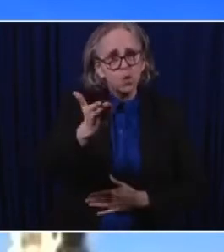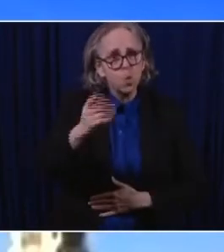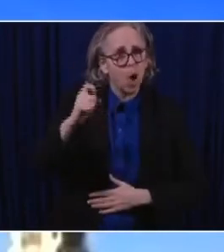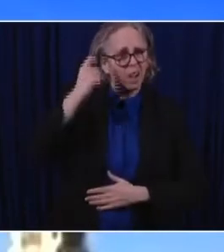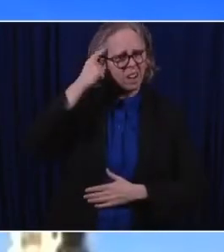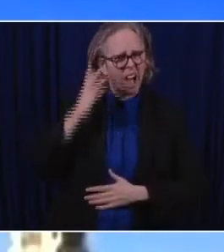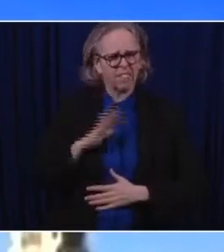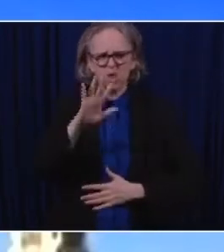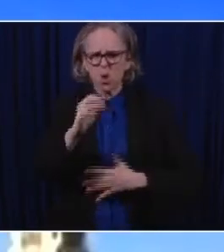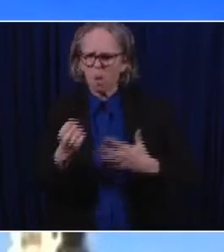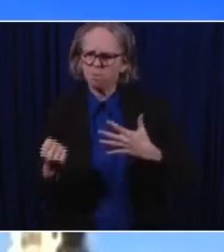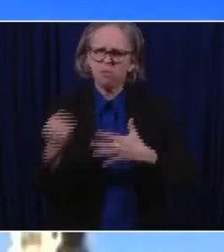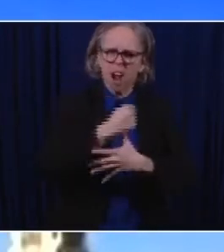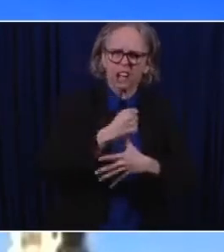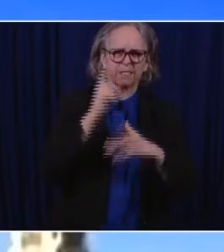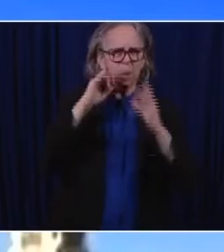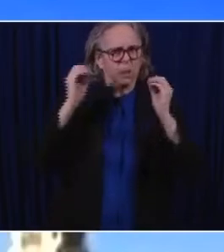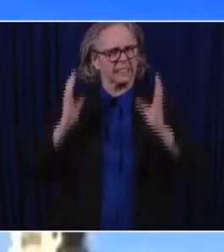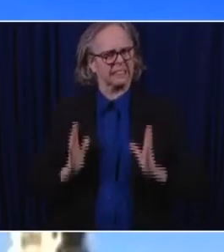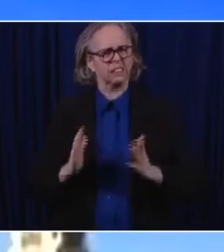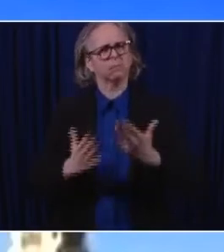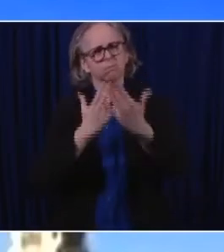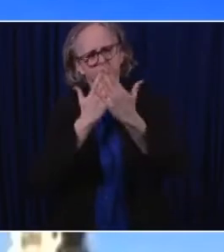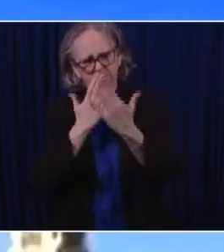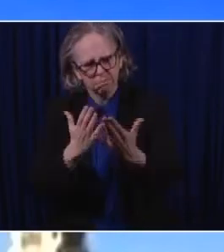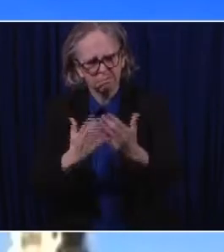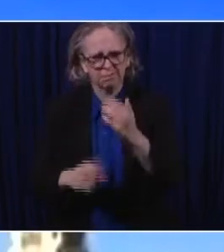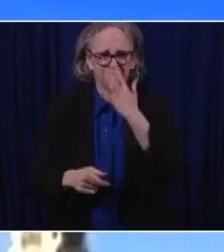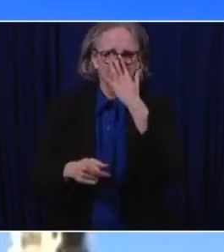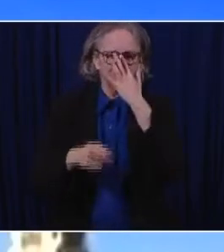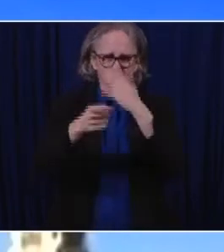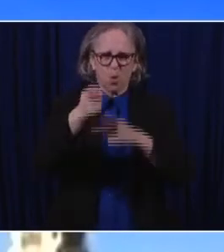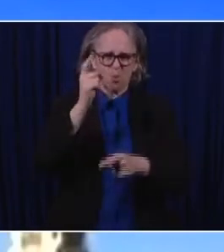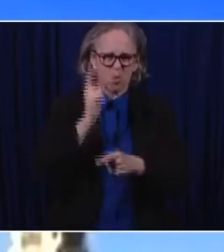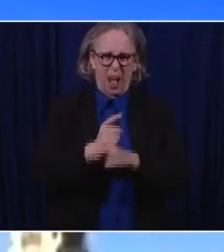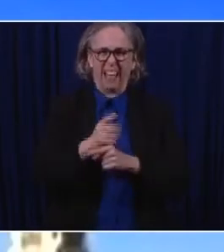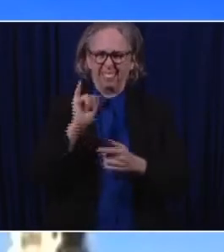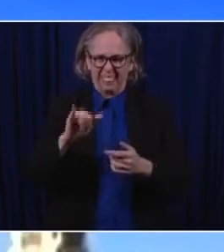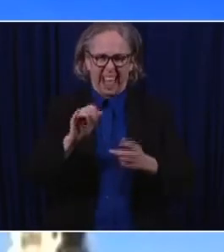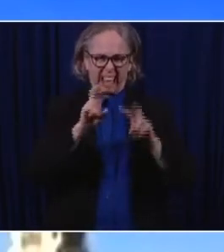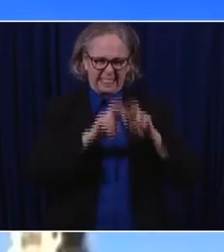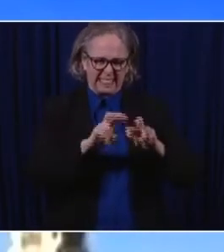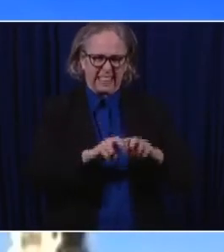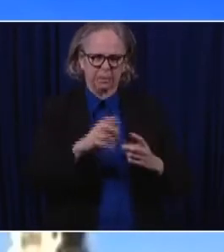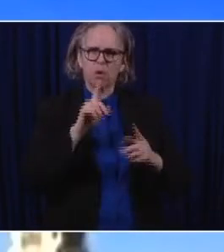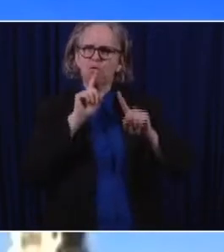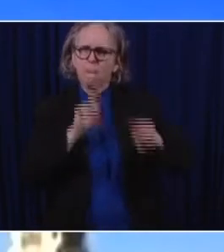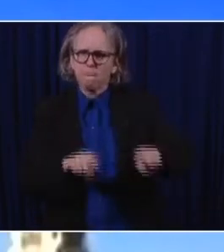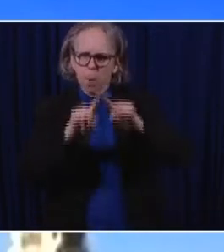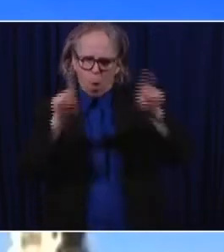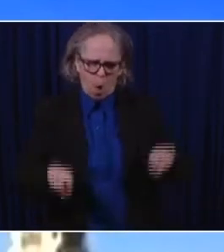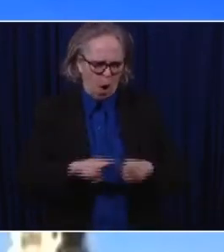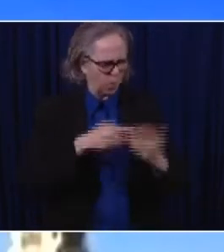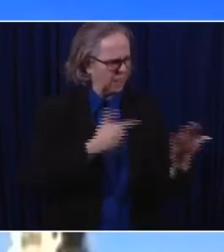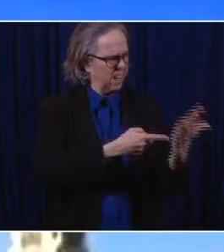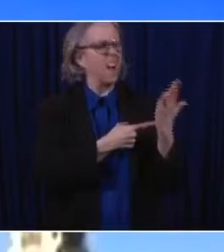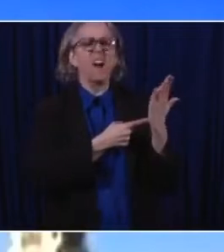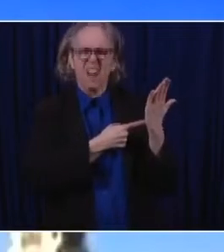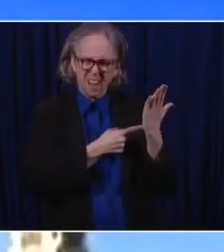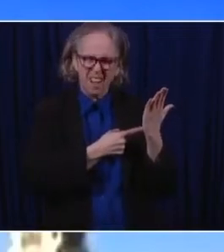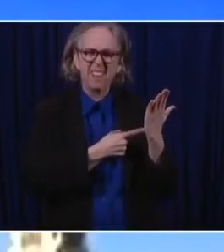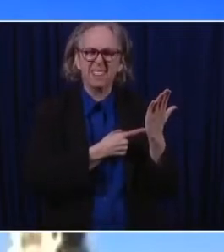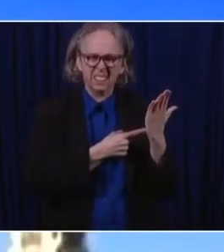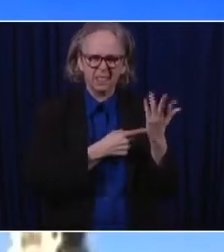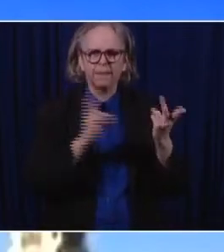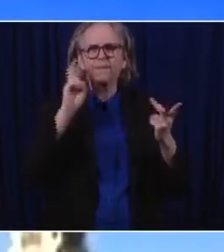difference. As you said, last week we released some data and analysis based on our early collection of enrollment data and